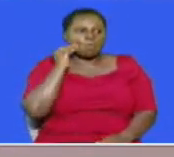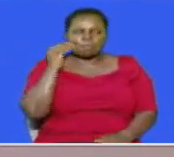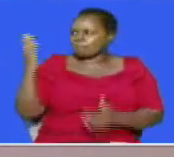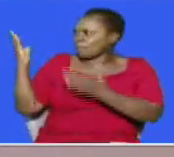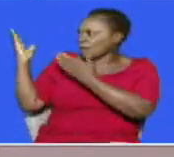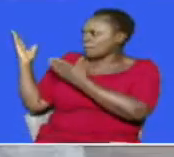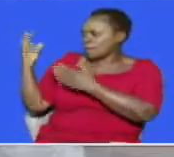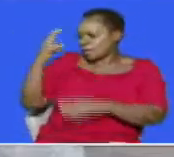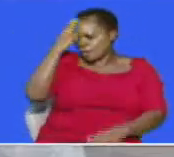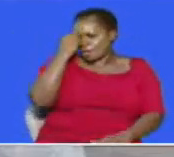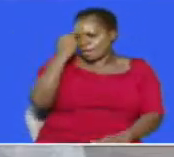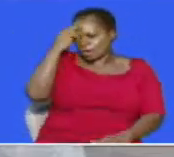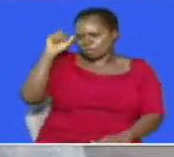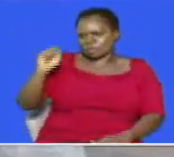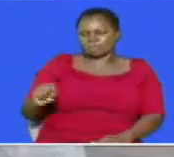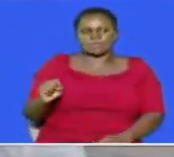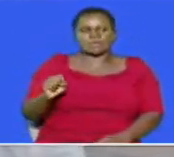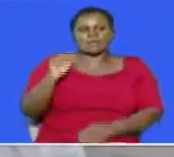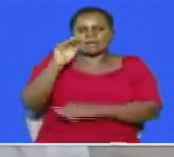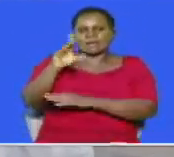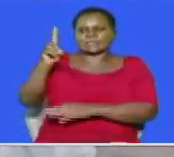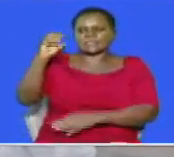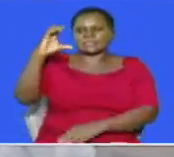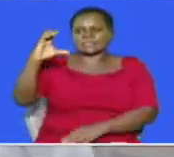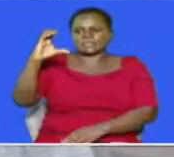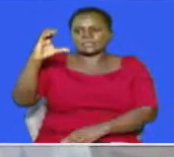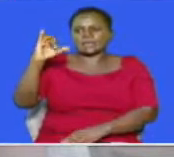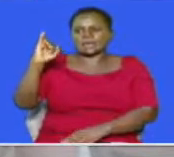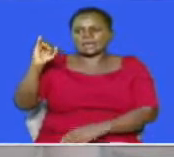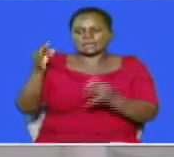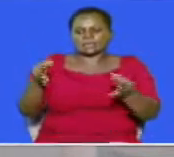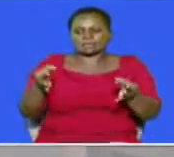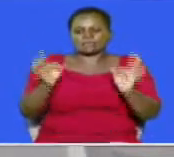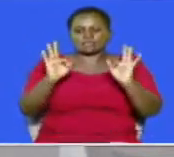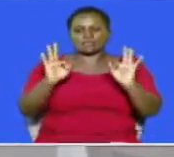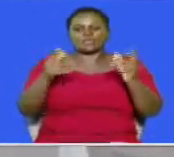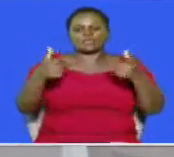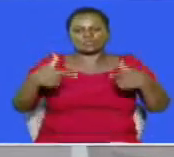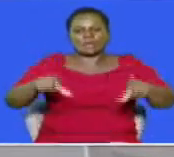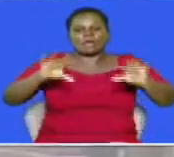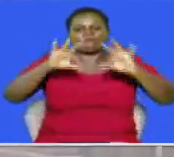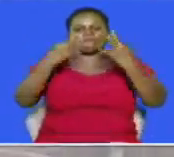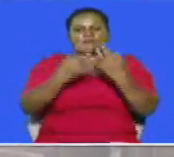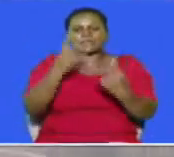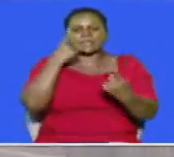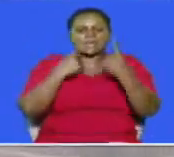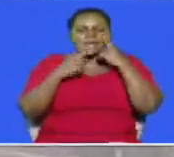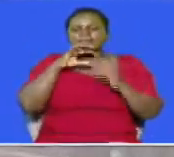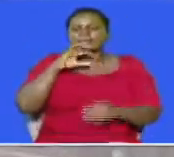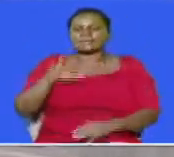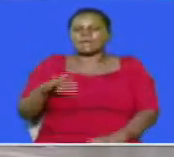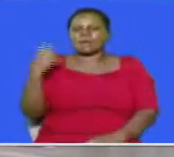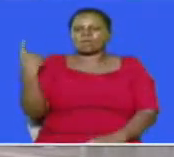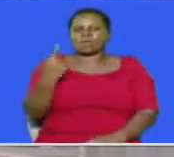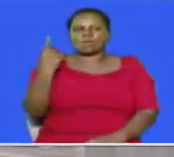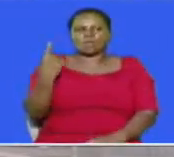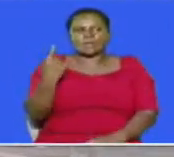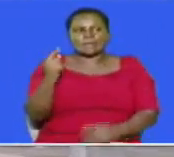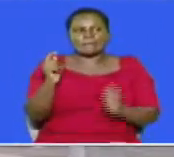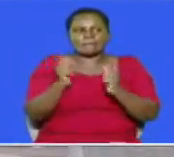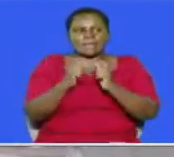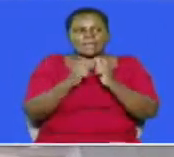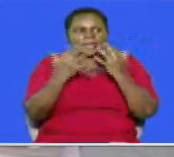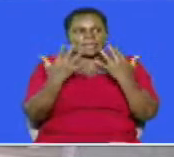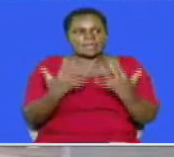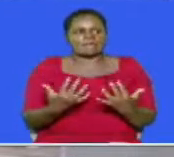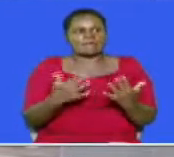Ewasongiro in Narok South called upon the DCI officials to give the Sankok family time to mourn their son, noting that they are in great pain after